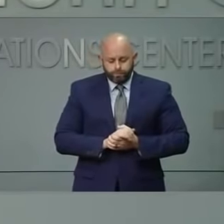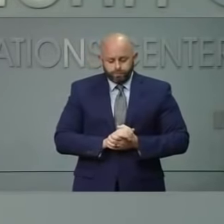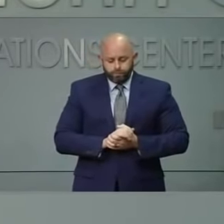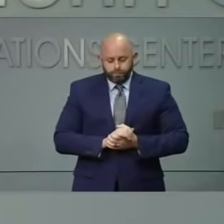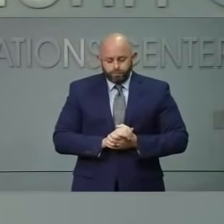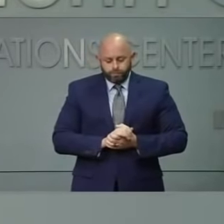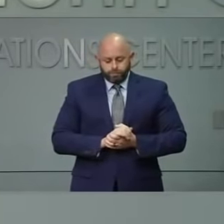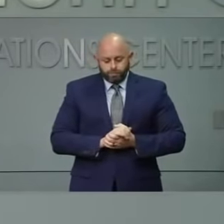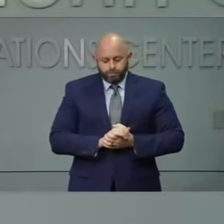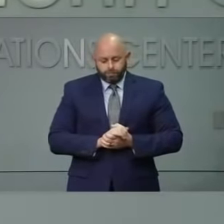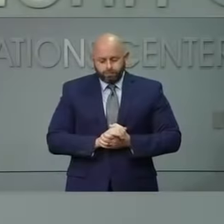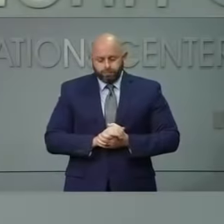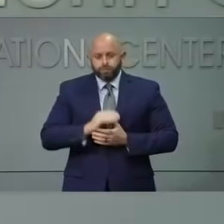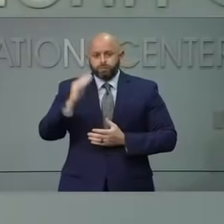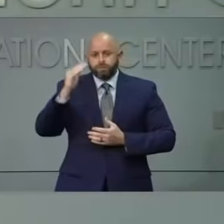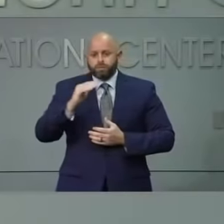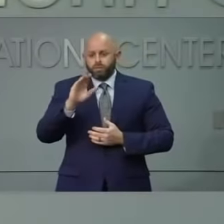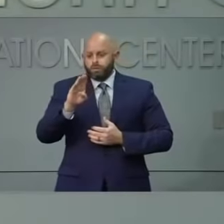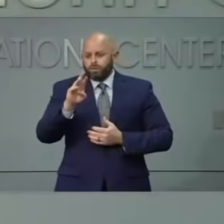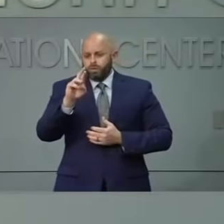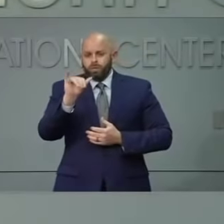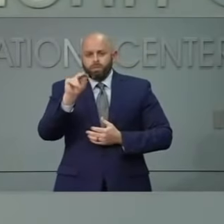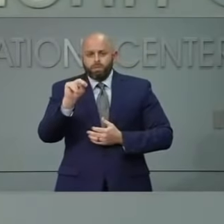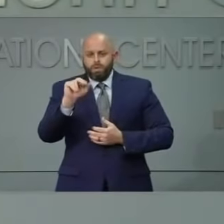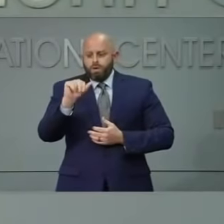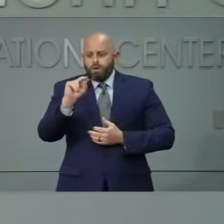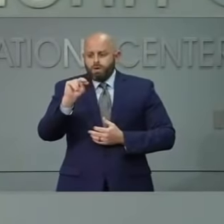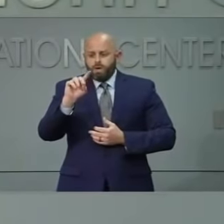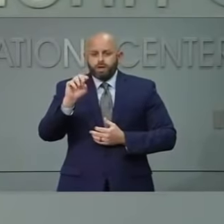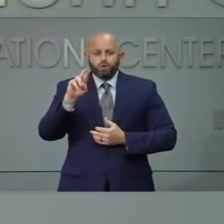Our next question is from Brian Anderson with the Associated Press.